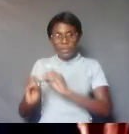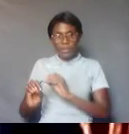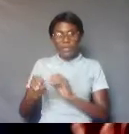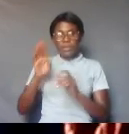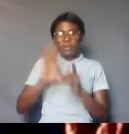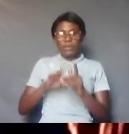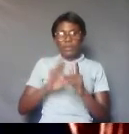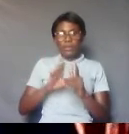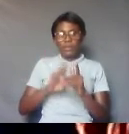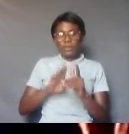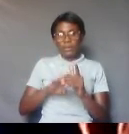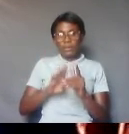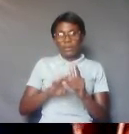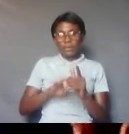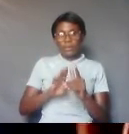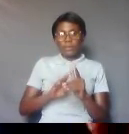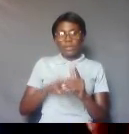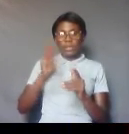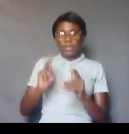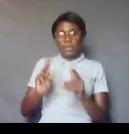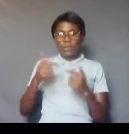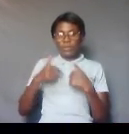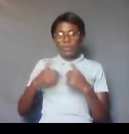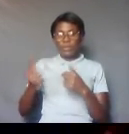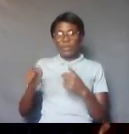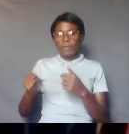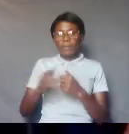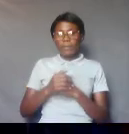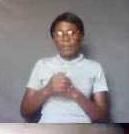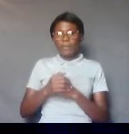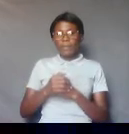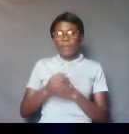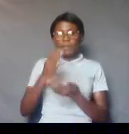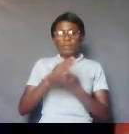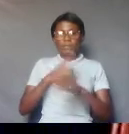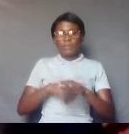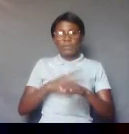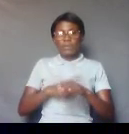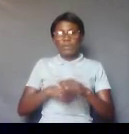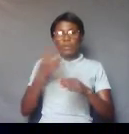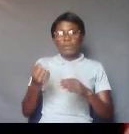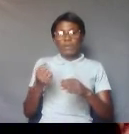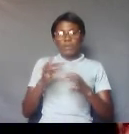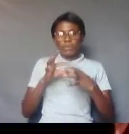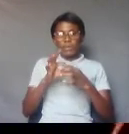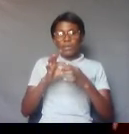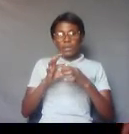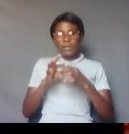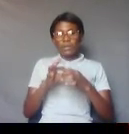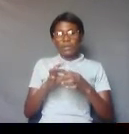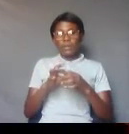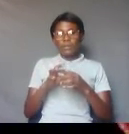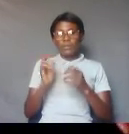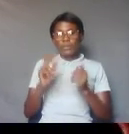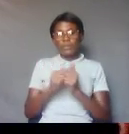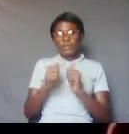sometimes in relation to people with disability, because also albinism has been branched under the disability